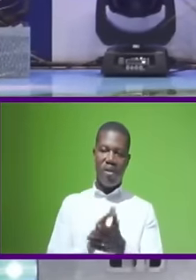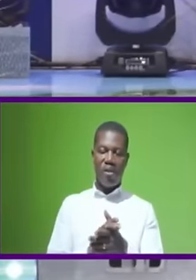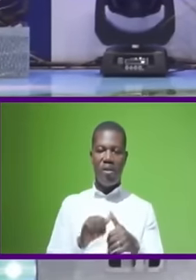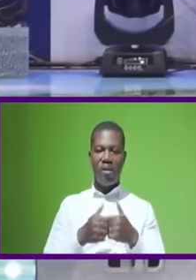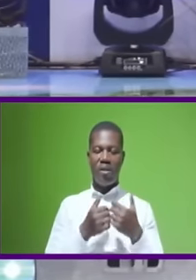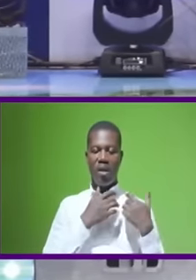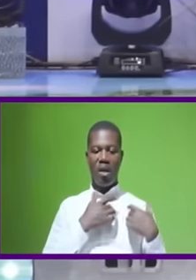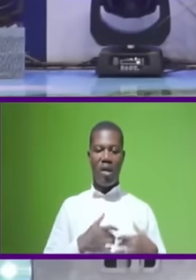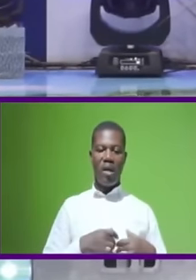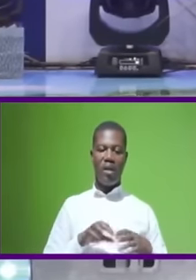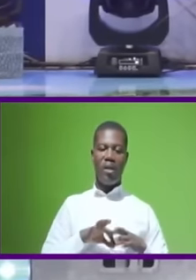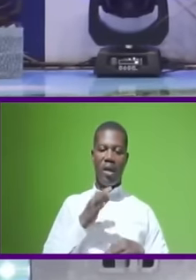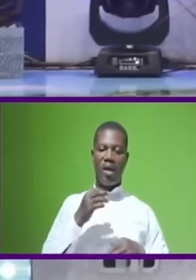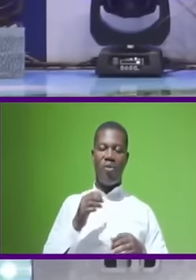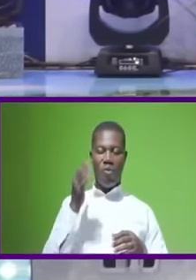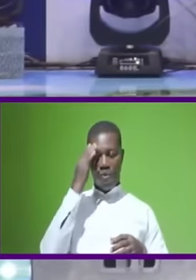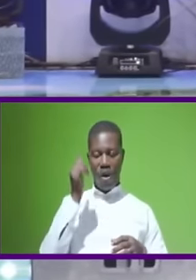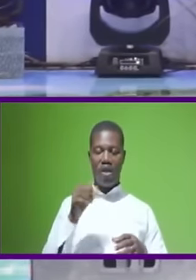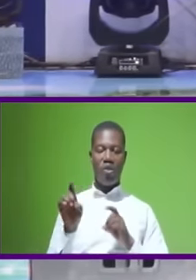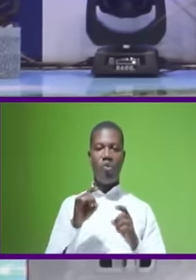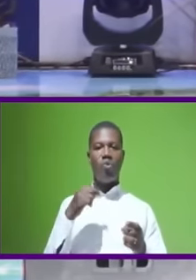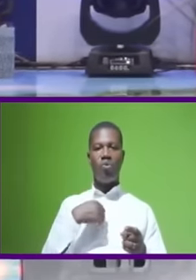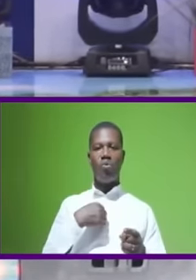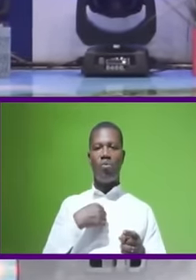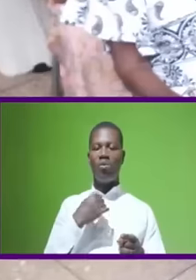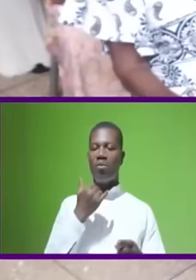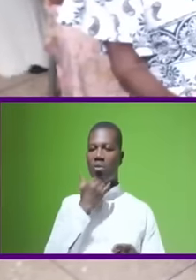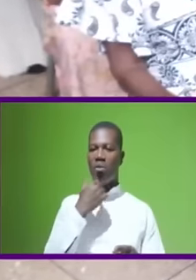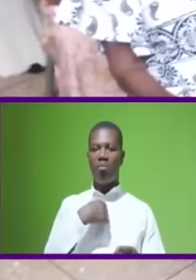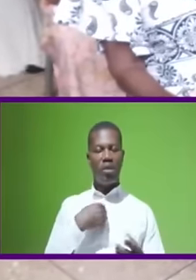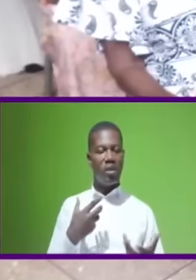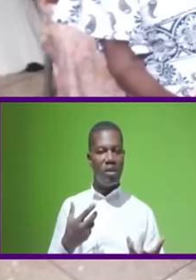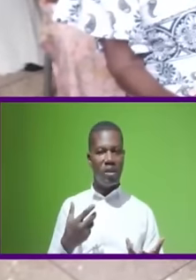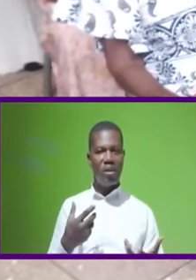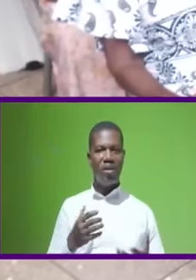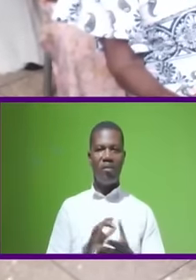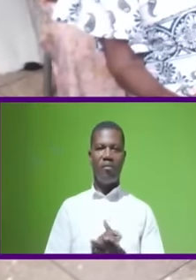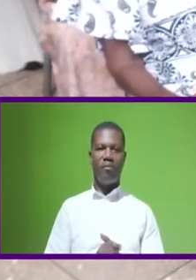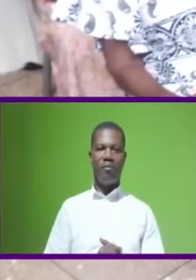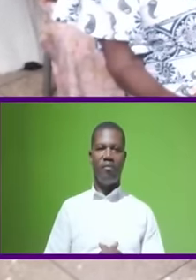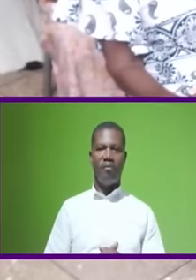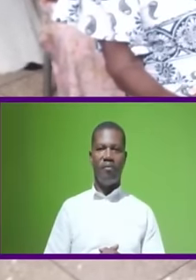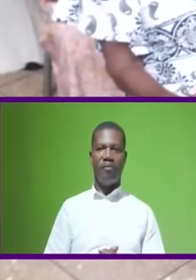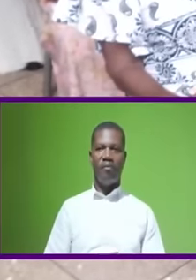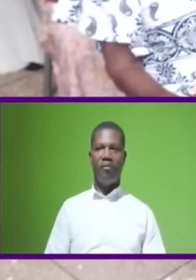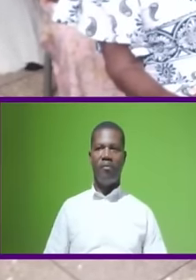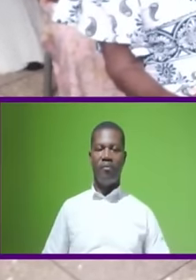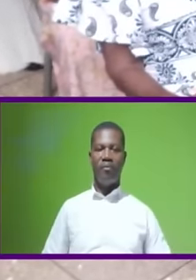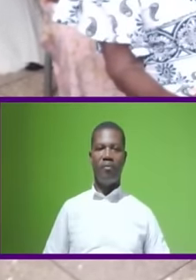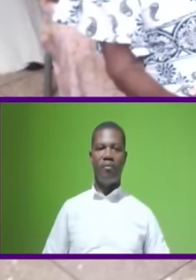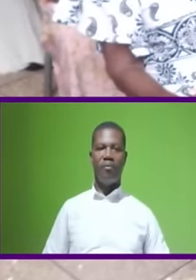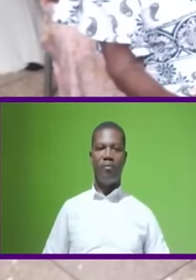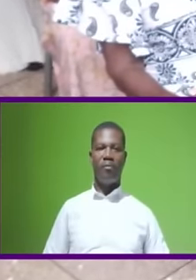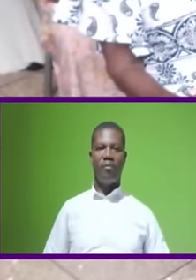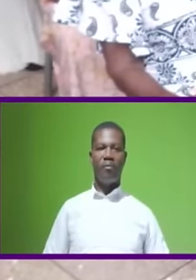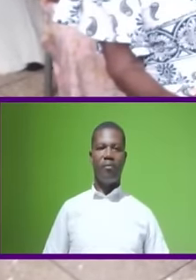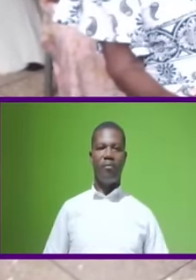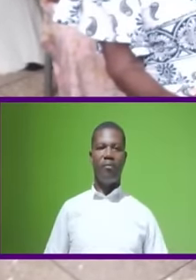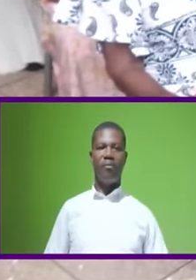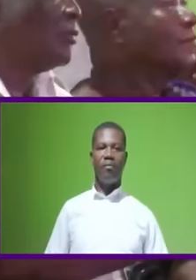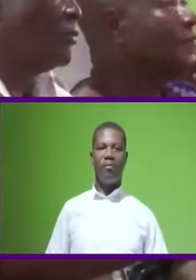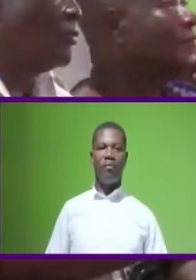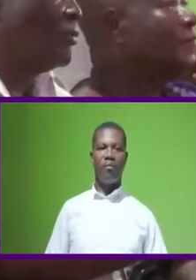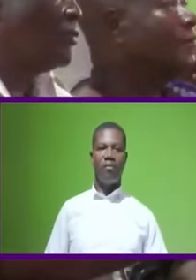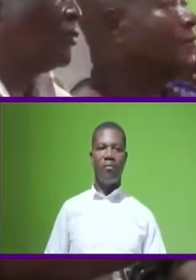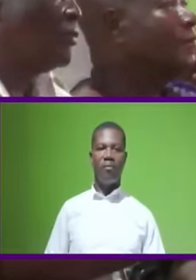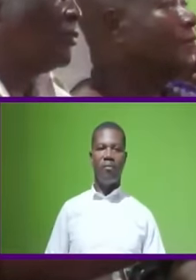makumem na fada na moya mesa. I should have used or devised schemes and machinations because of where I stand. But